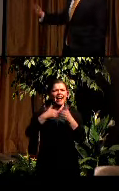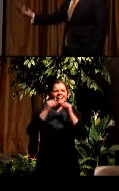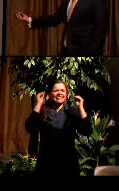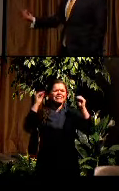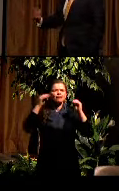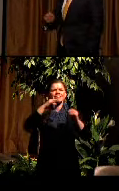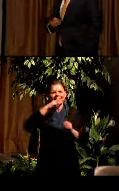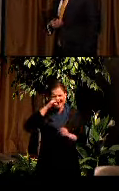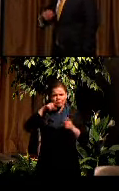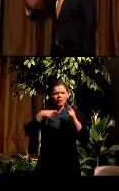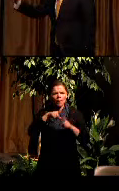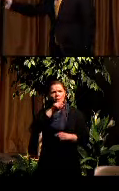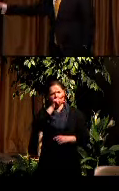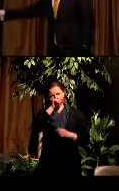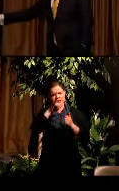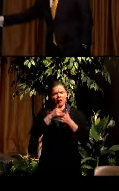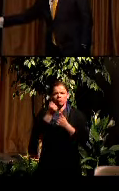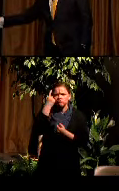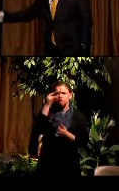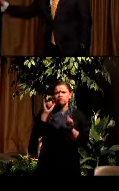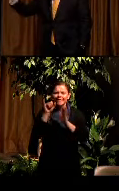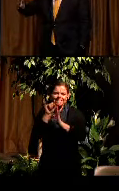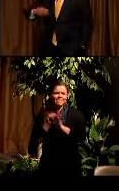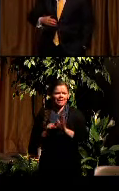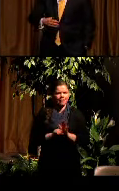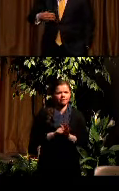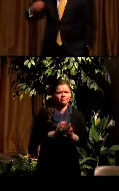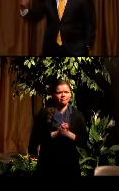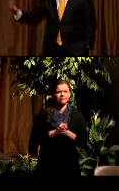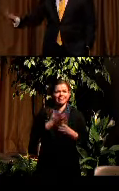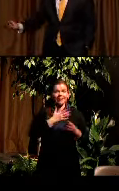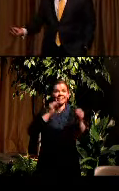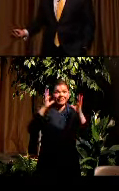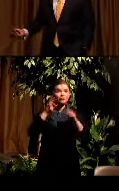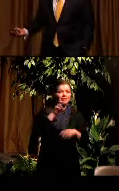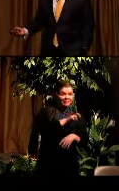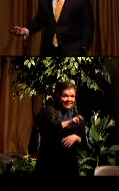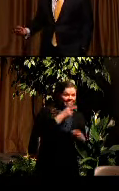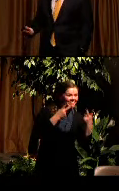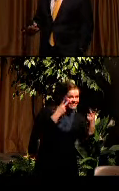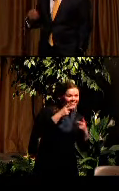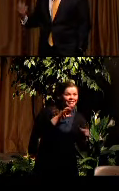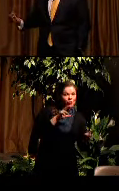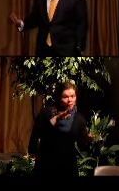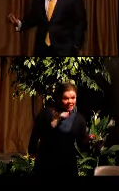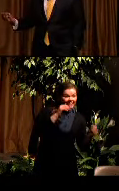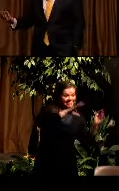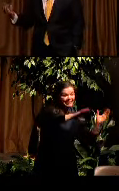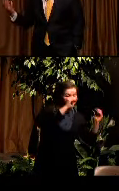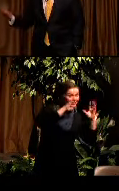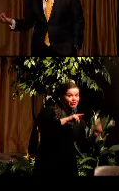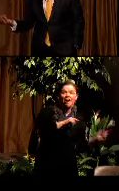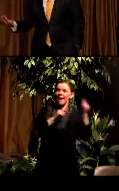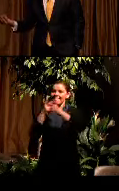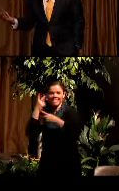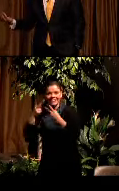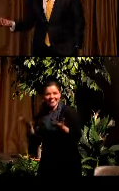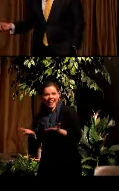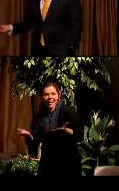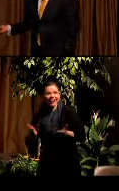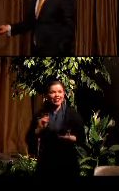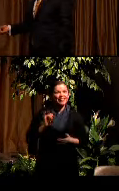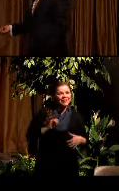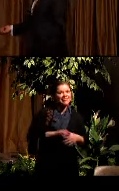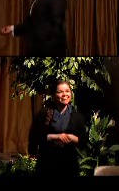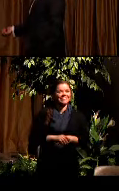birds. Our teachers go down there, their teachers come up here. They're wonderful exchange programs all about these connections